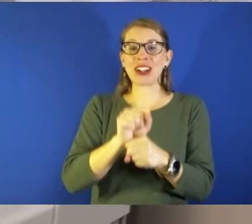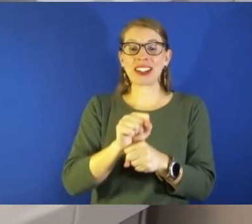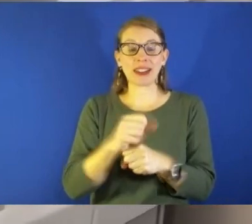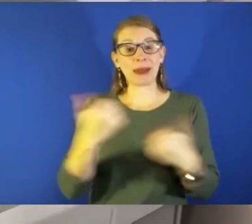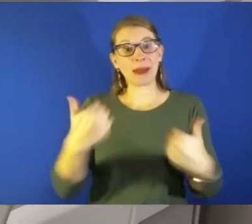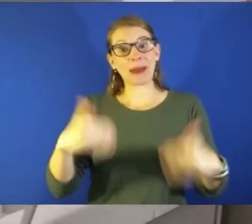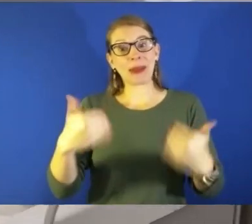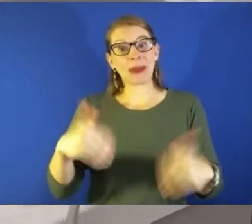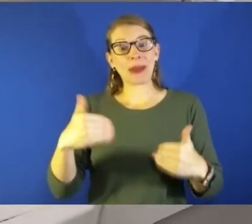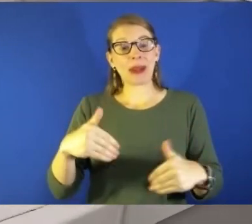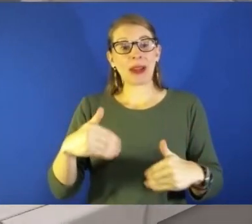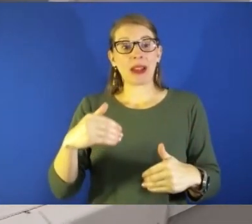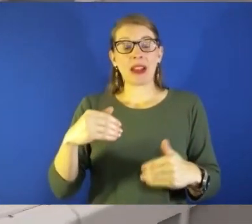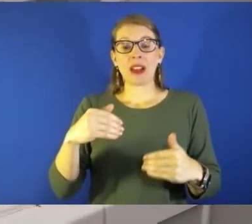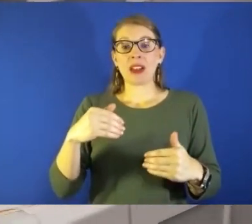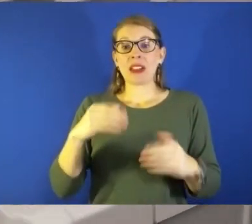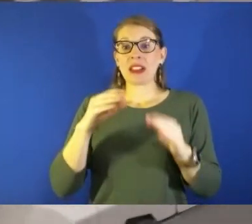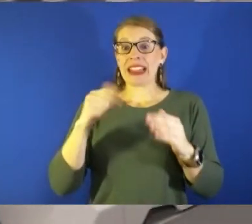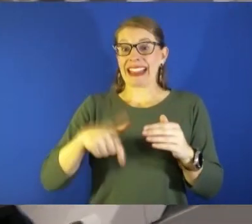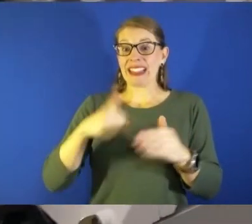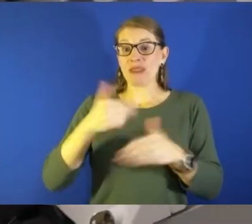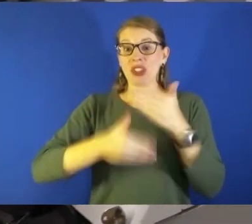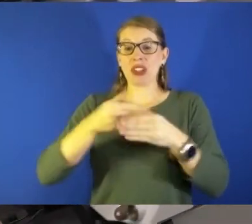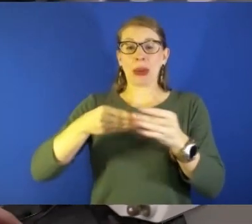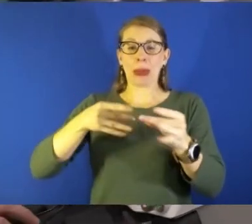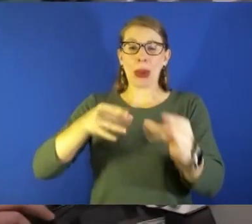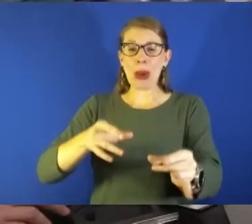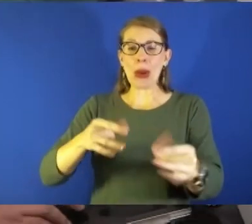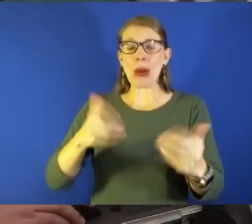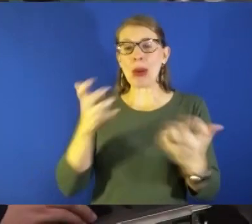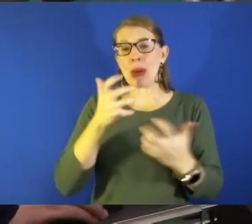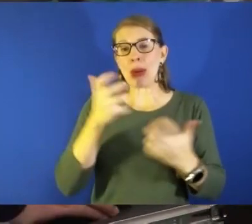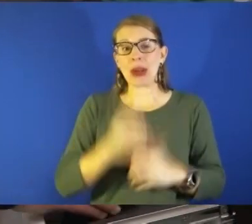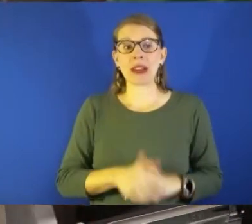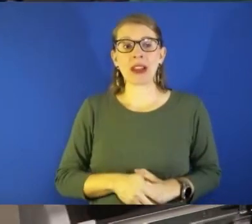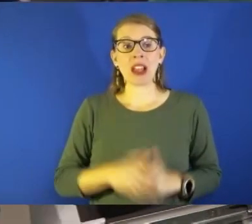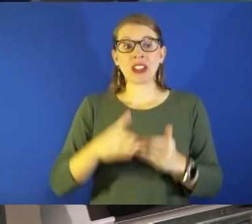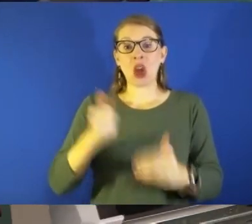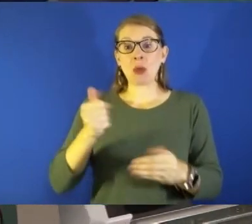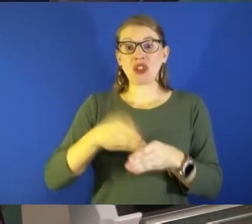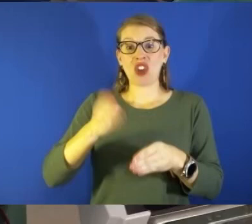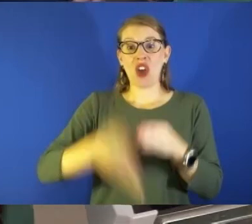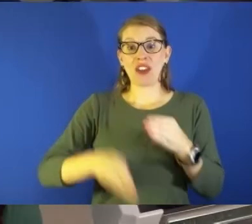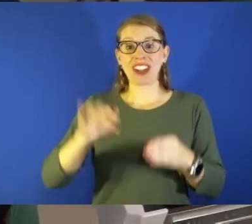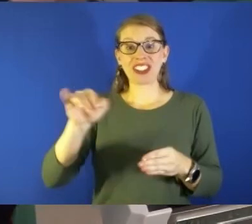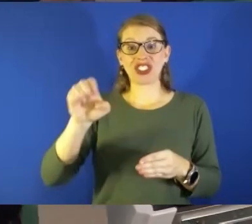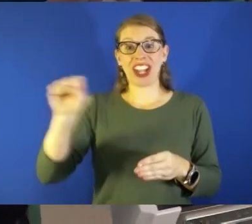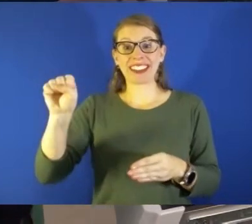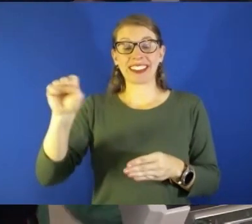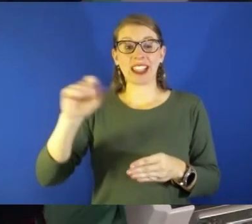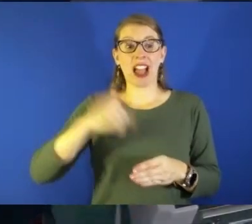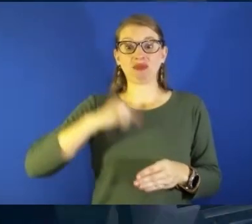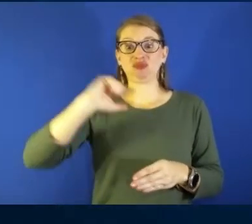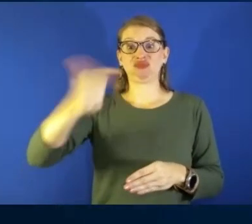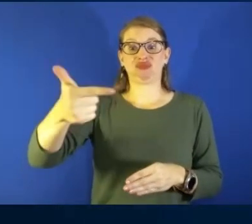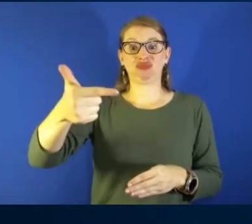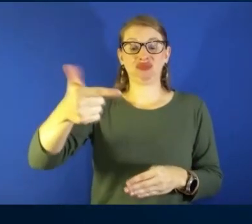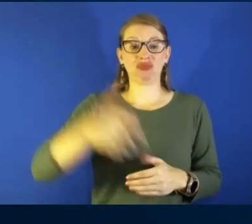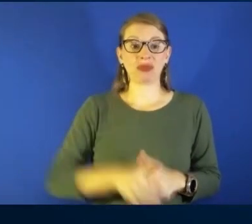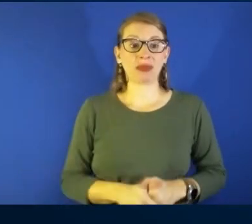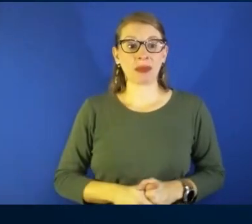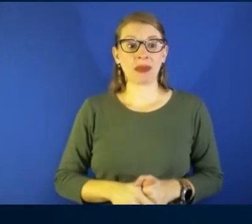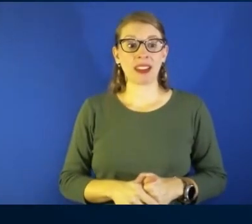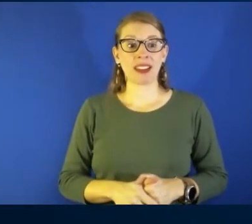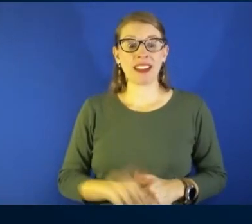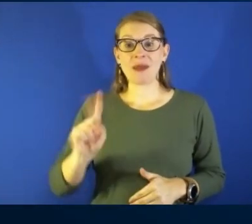gone beautifully by all accounts today. And it's almost over, Jess, as I toss it back to you in the studio.